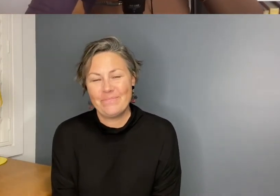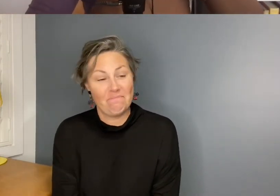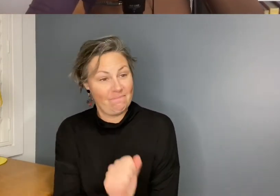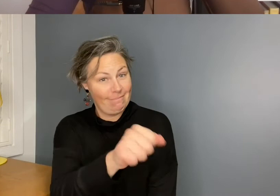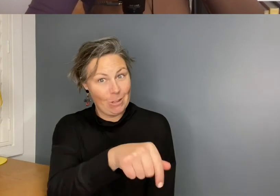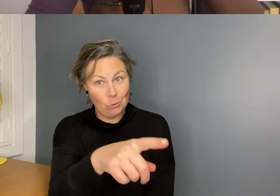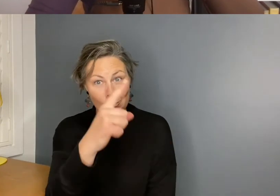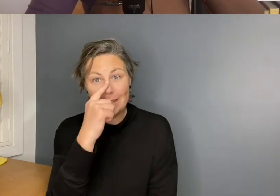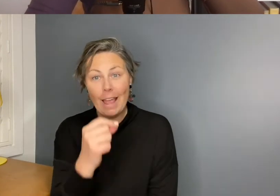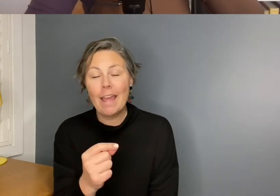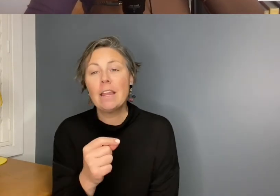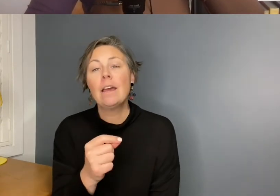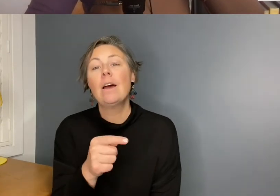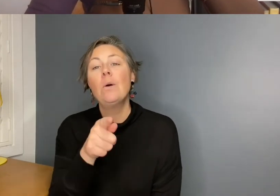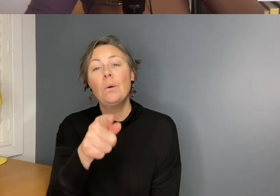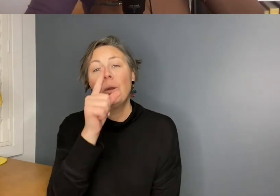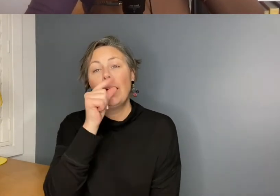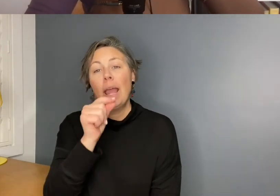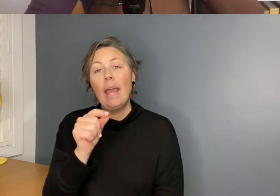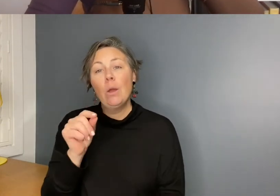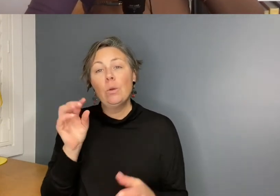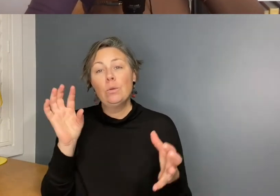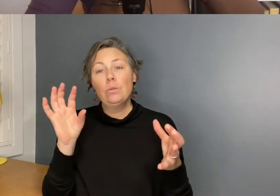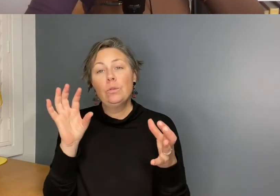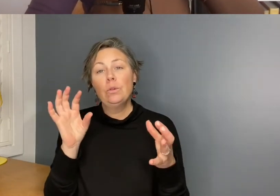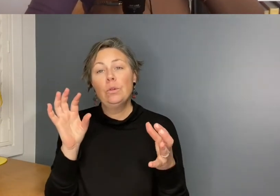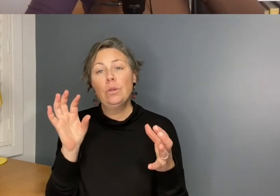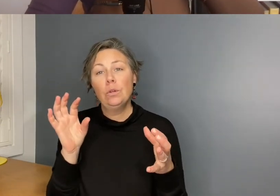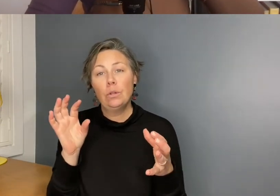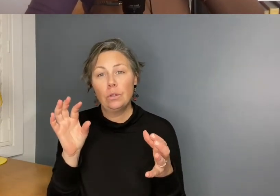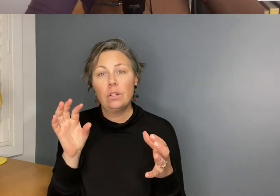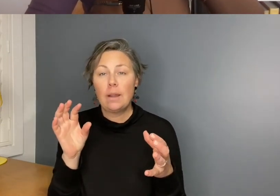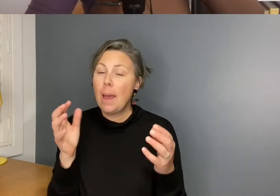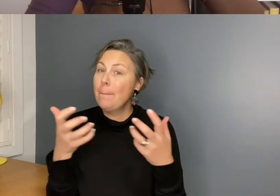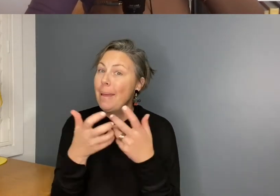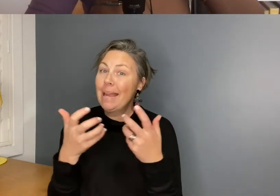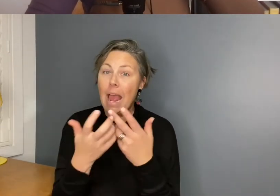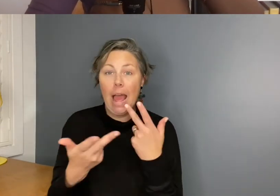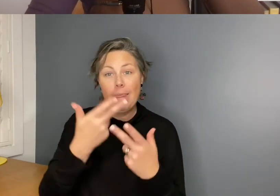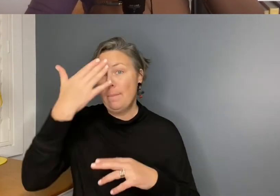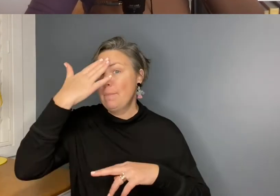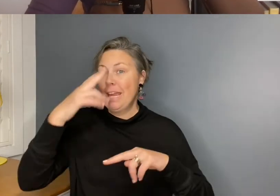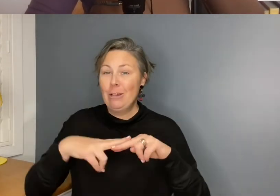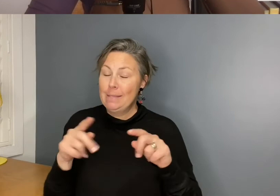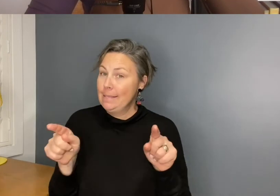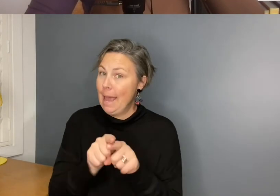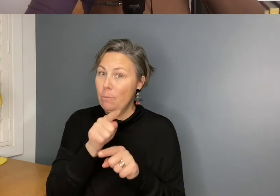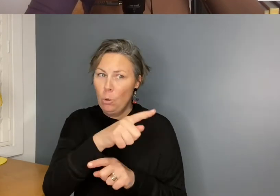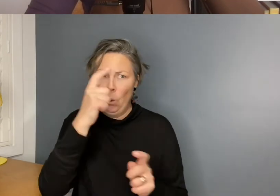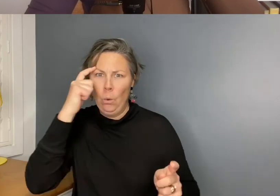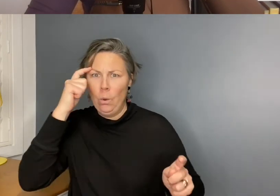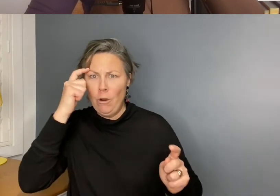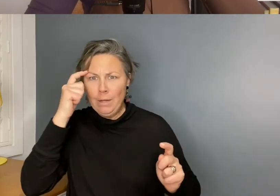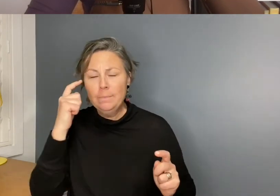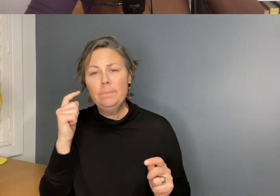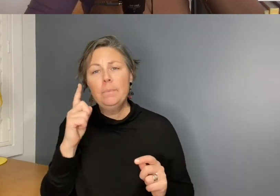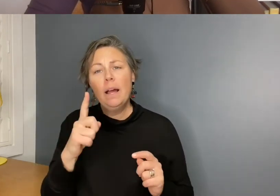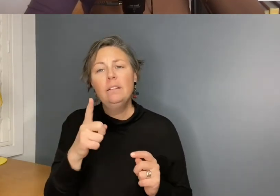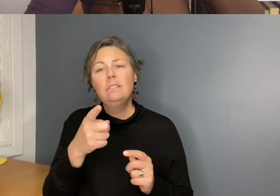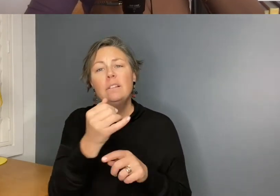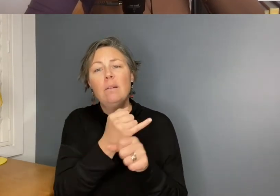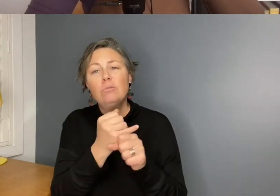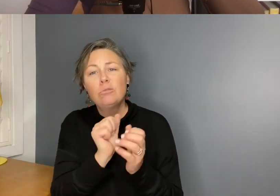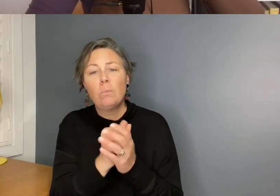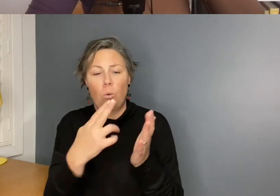and you can join the chorus of other worried parents who are wondering what they can do. But your pharmacist,